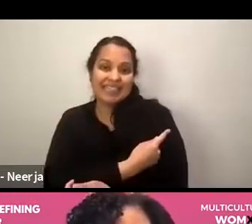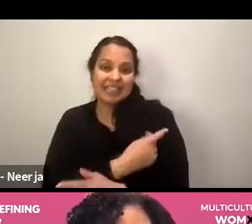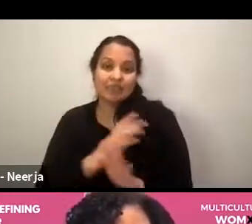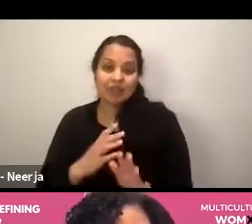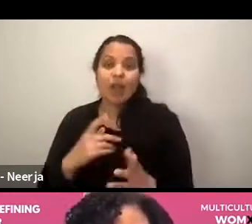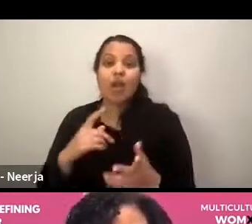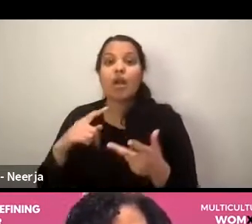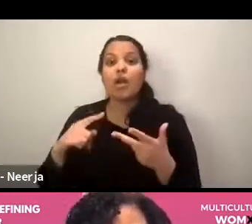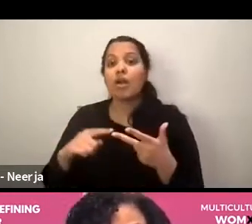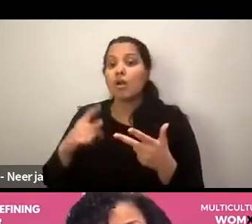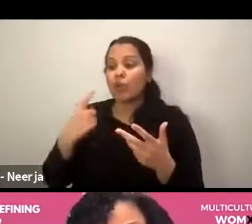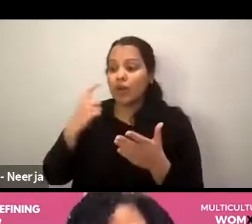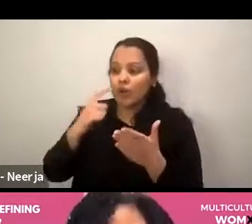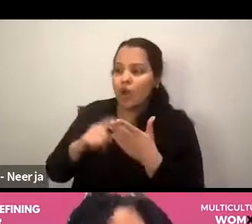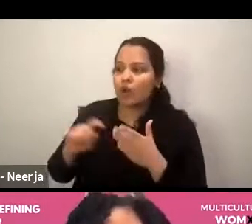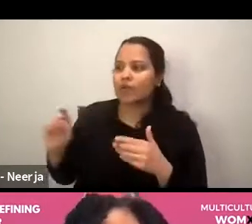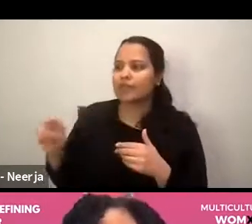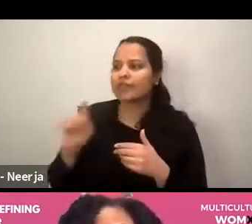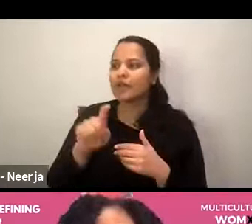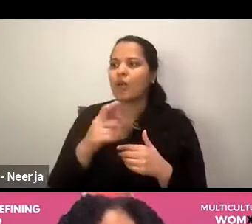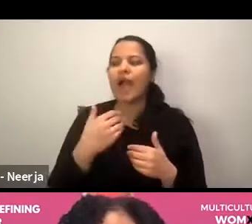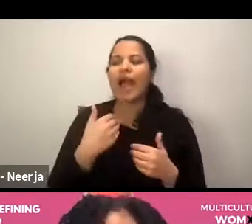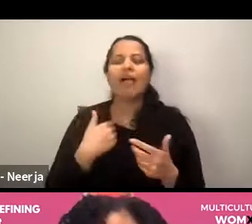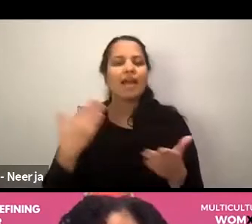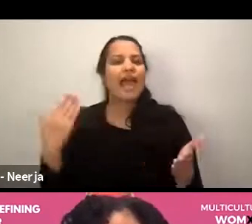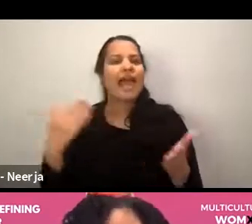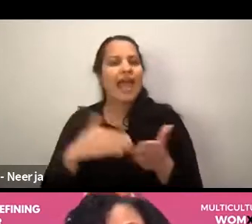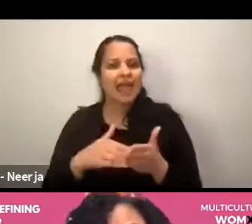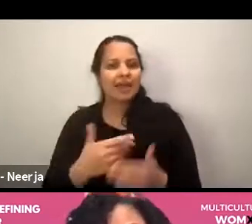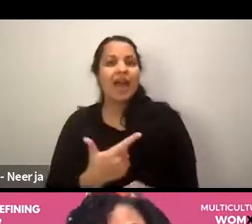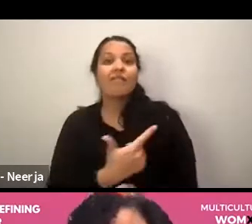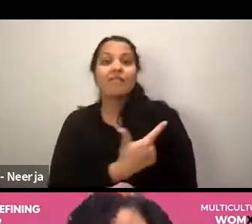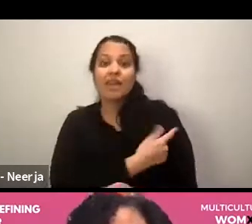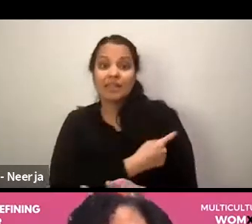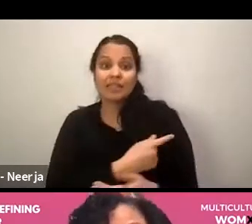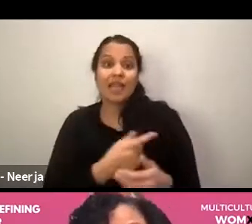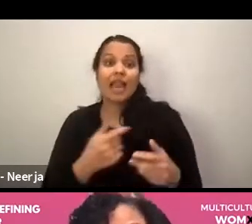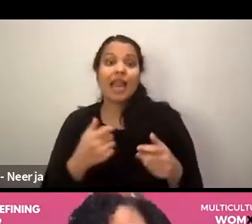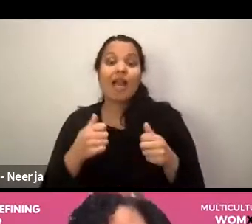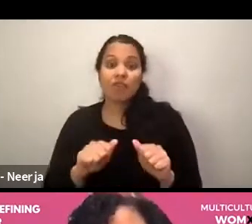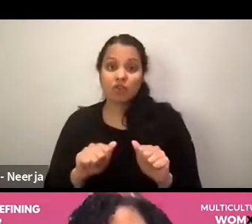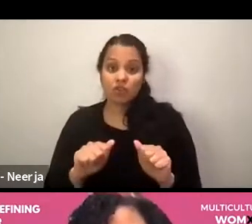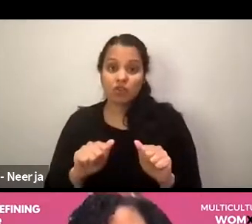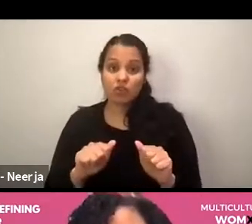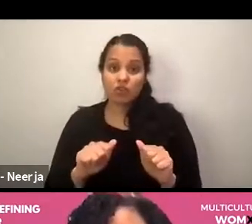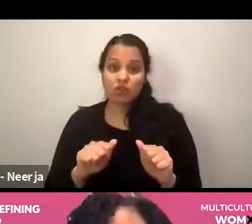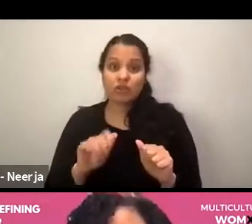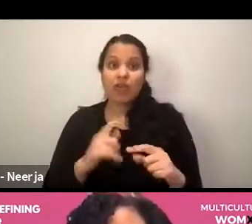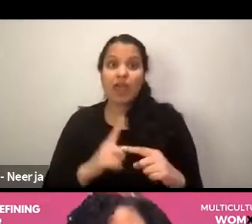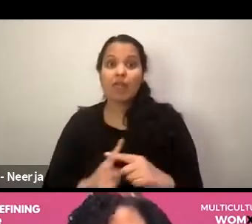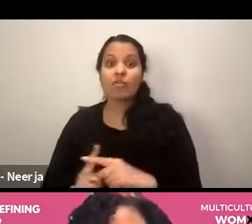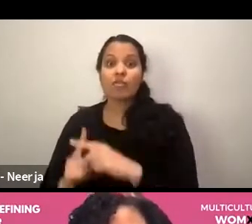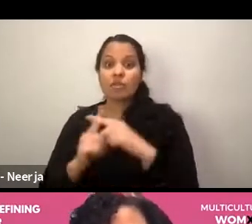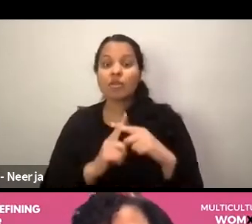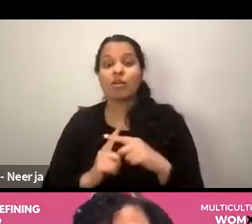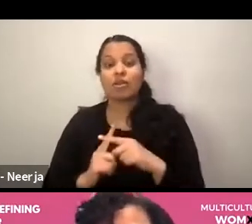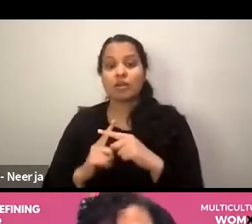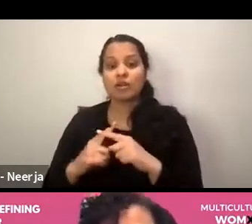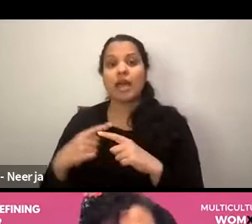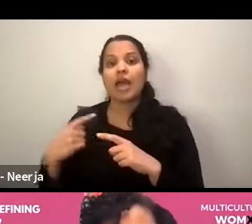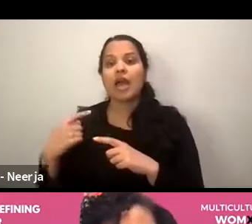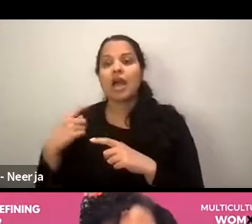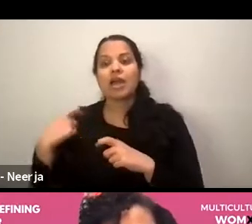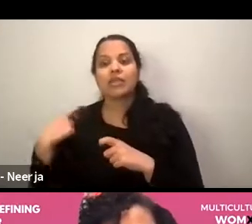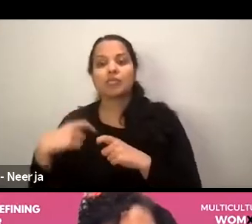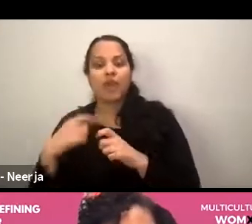there is an anti-vaccine effort targeting Spanish dominant Latinos. And what